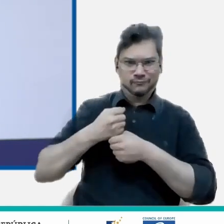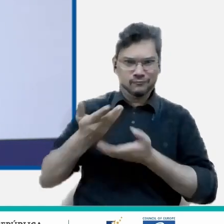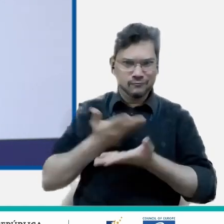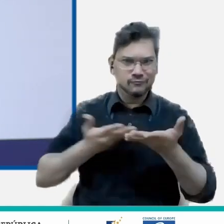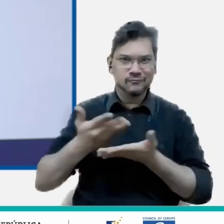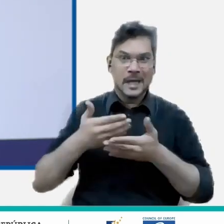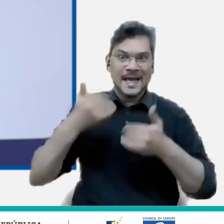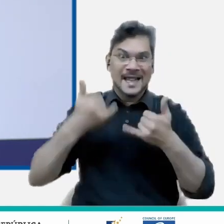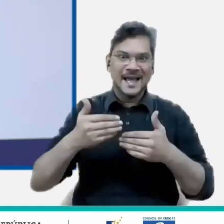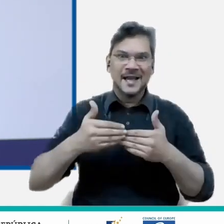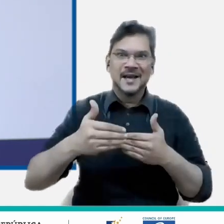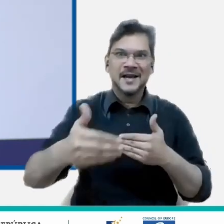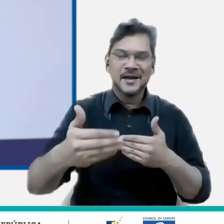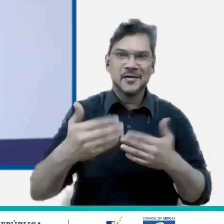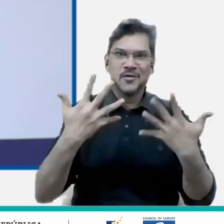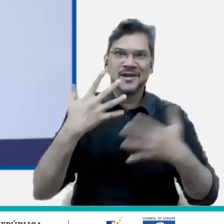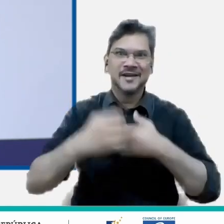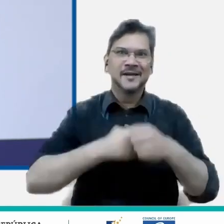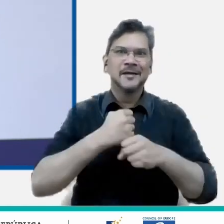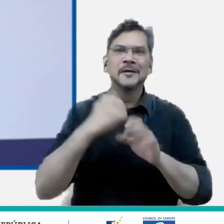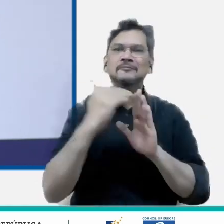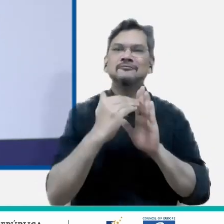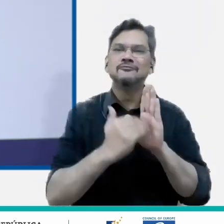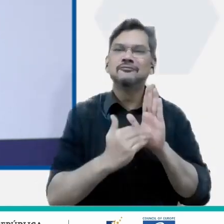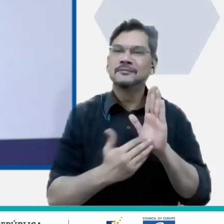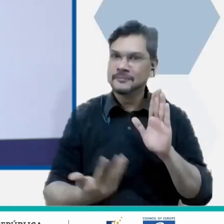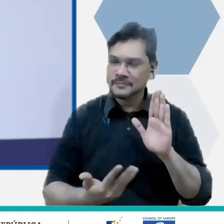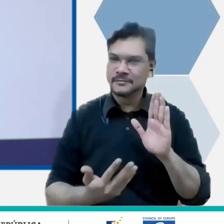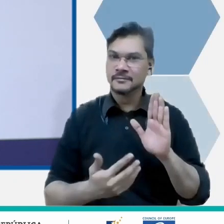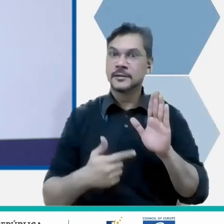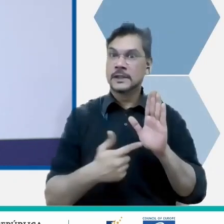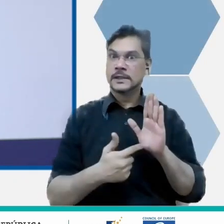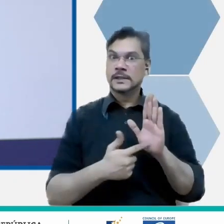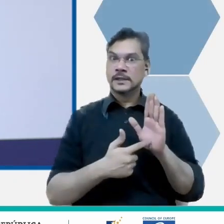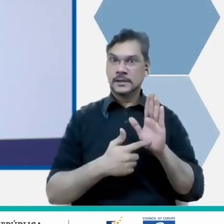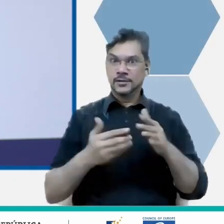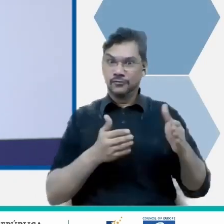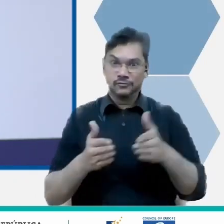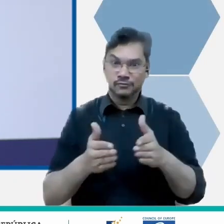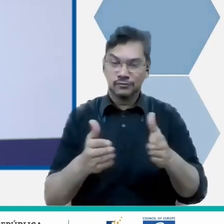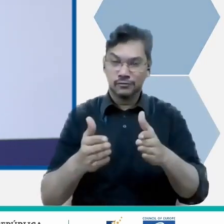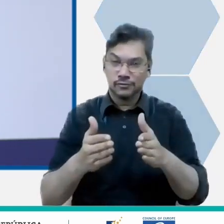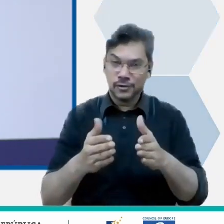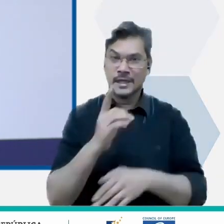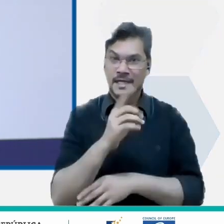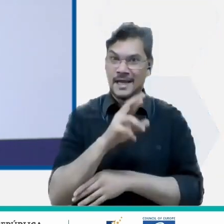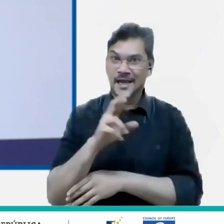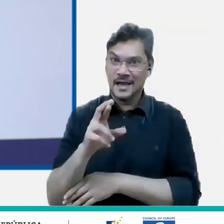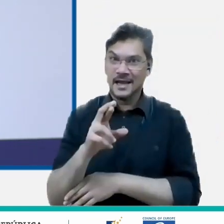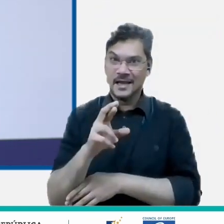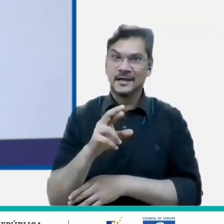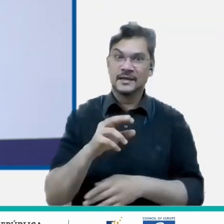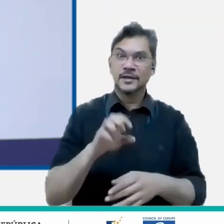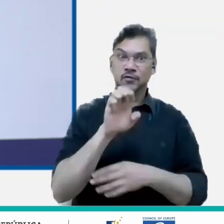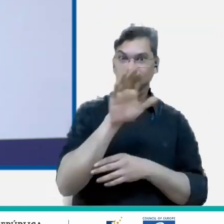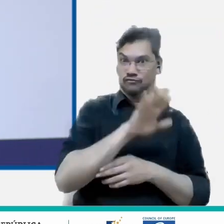to 2030 for a disaster resilient European and Central Asian region. What is this as a document, and